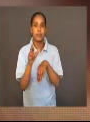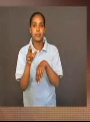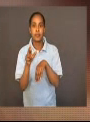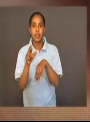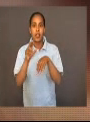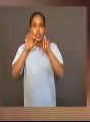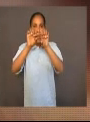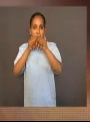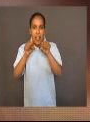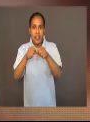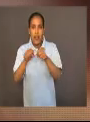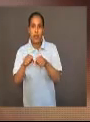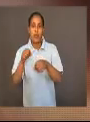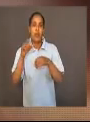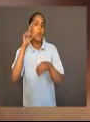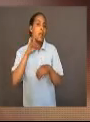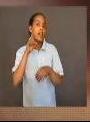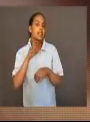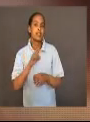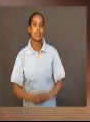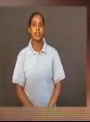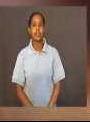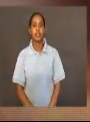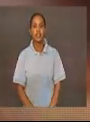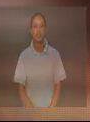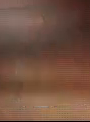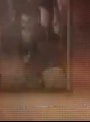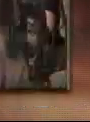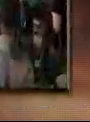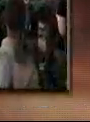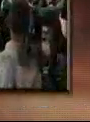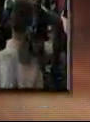the breakdown of plastics.